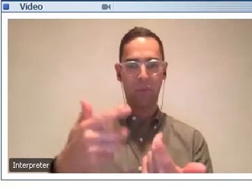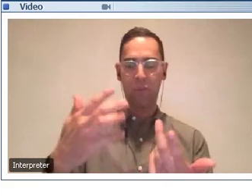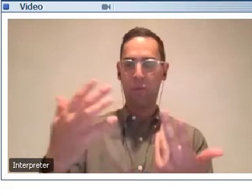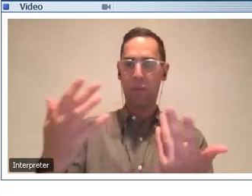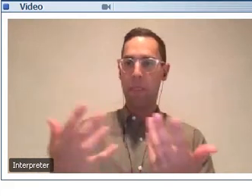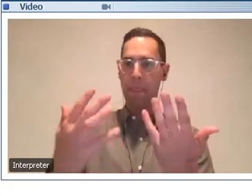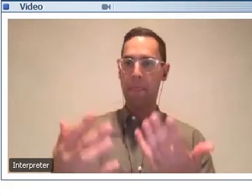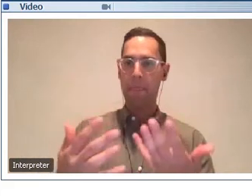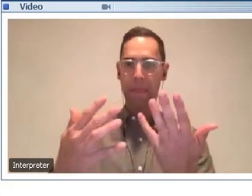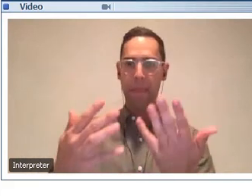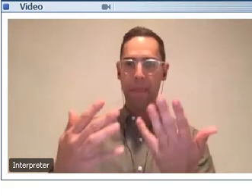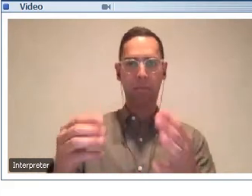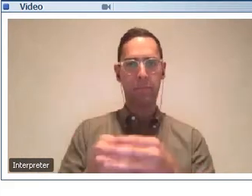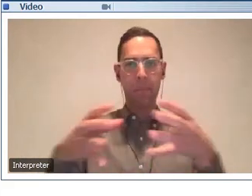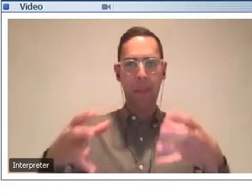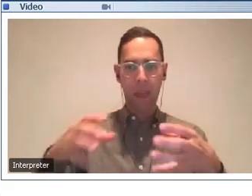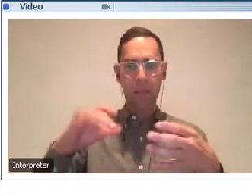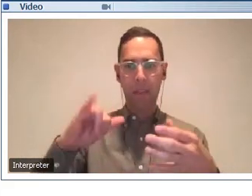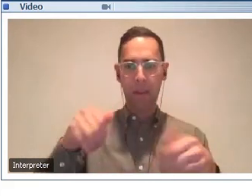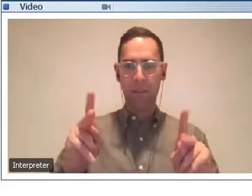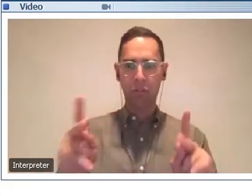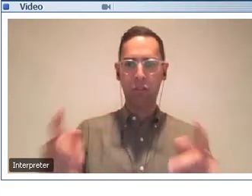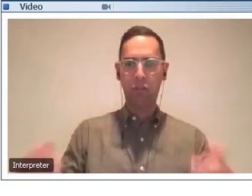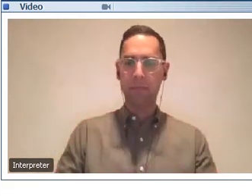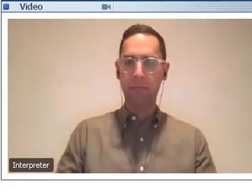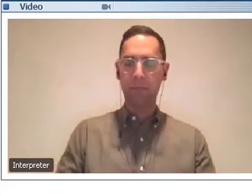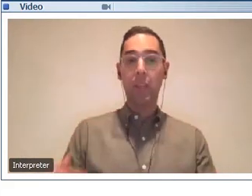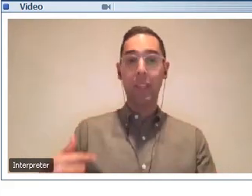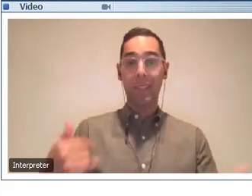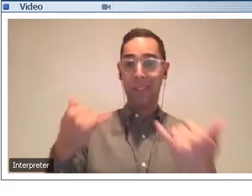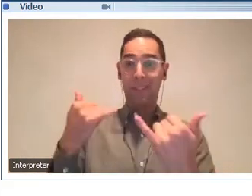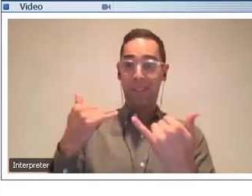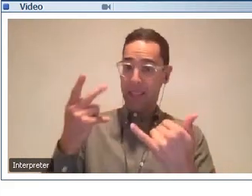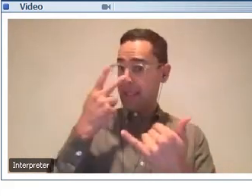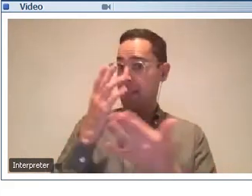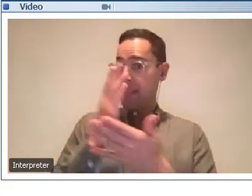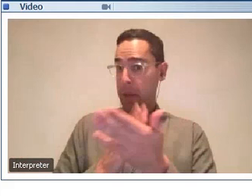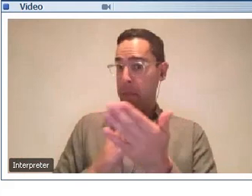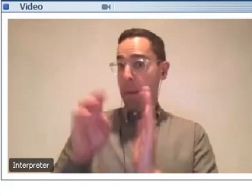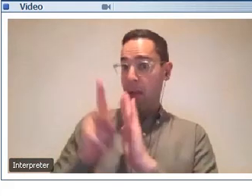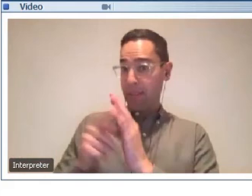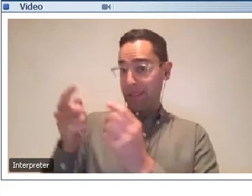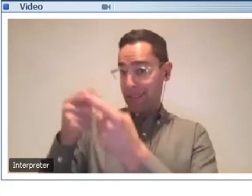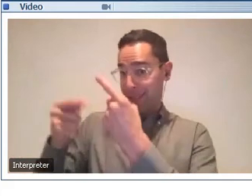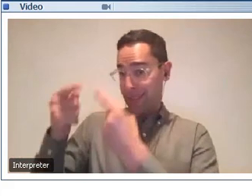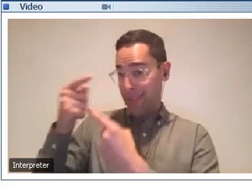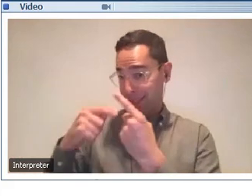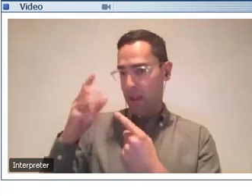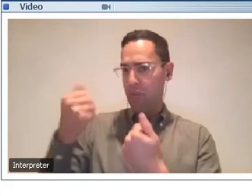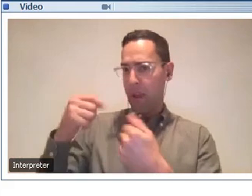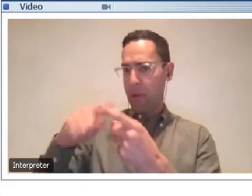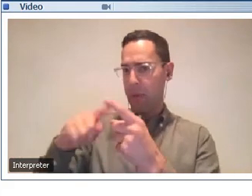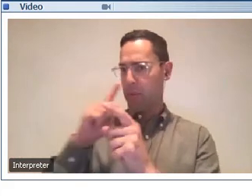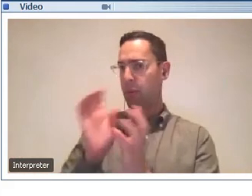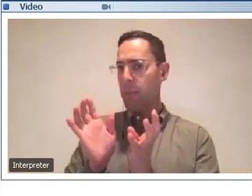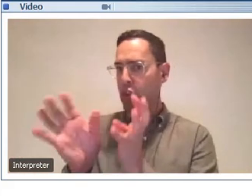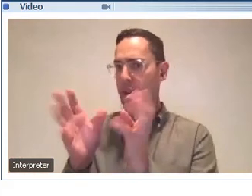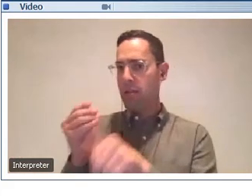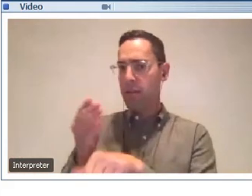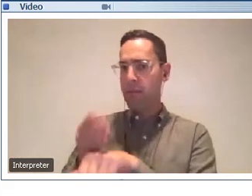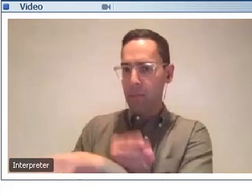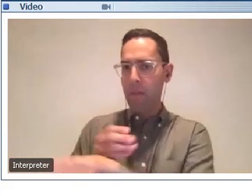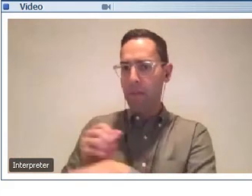that effort. And I think that we have a number of policies that are really trying to push and improve opportunities for folks with disabilities. So I think that these